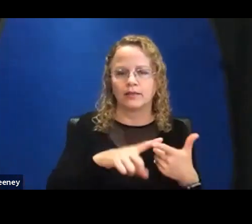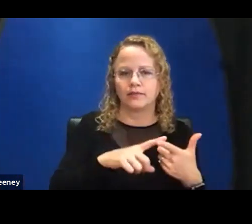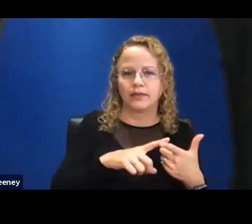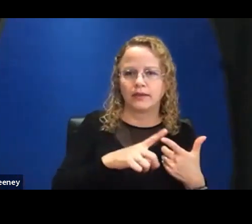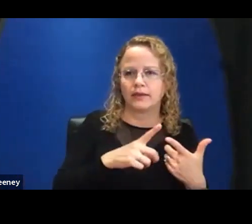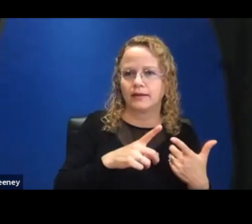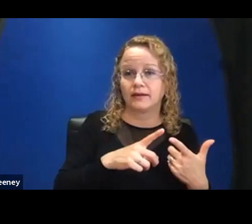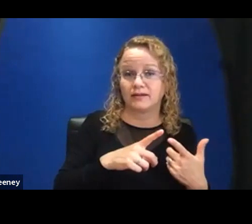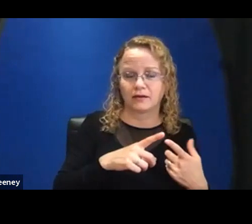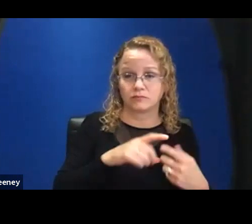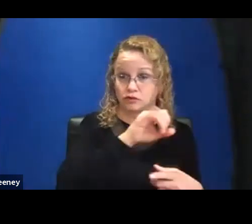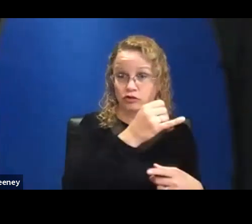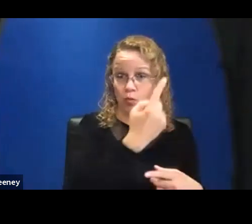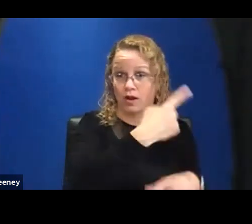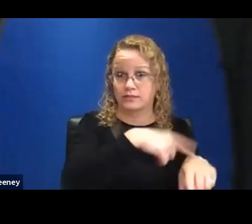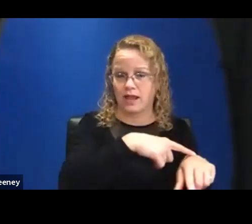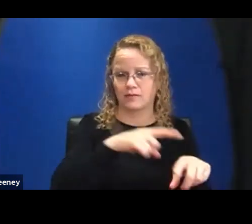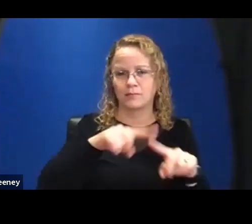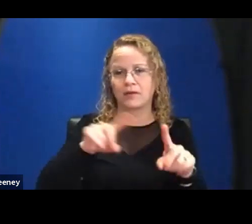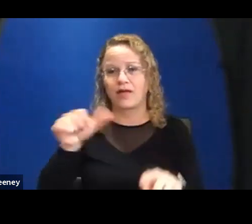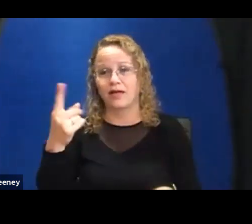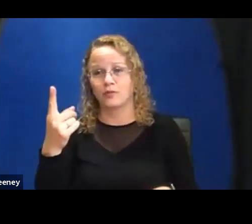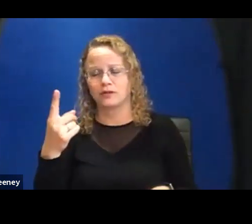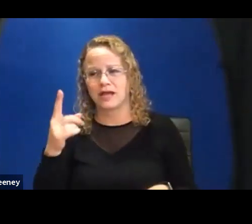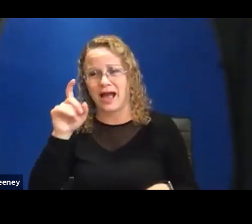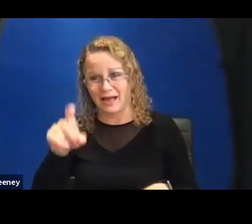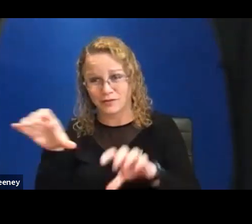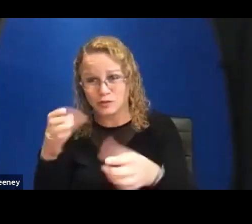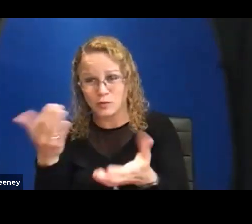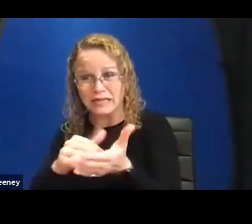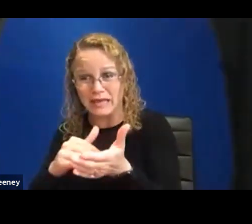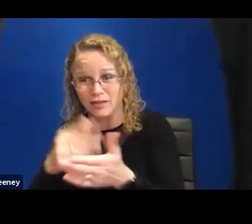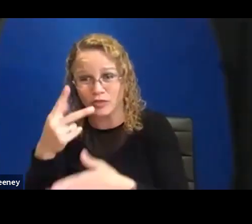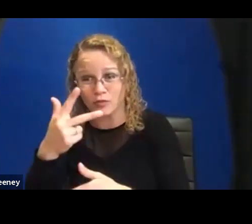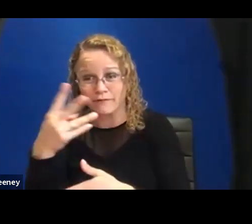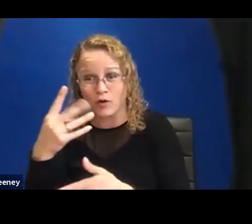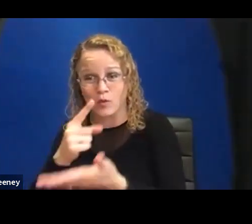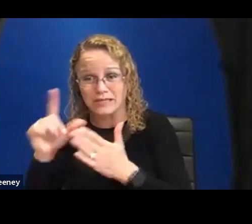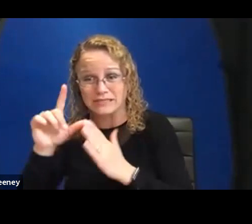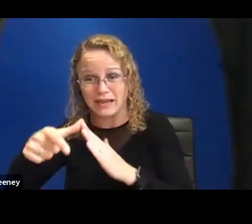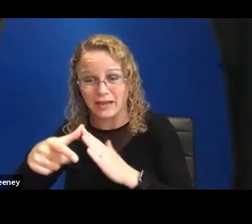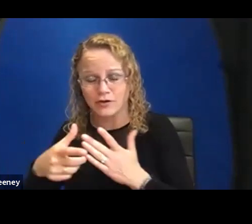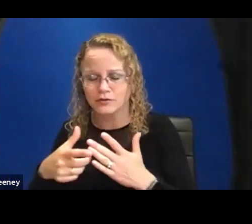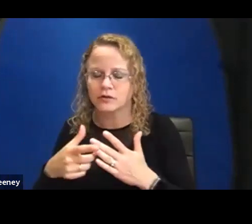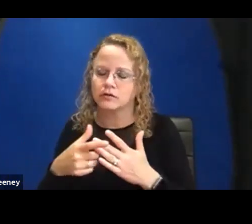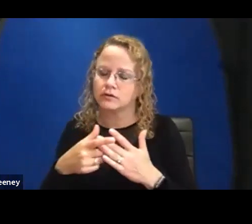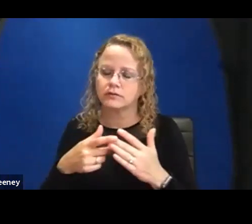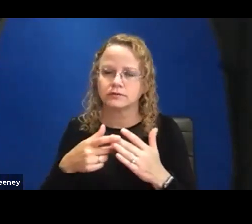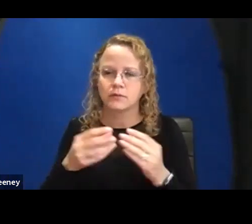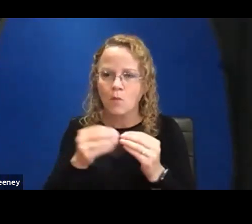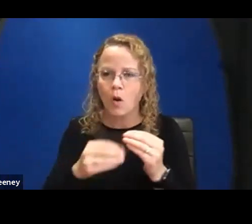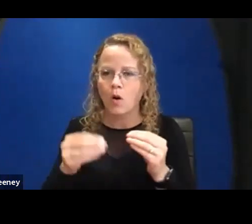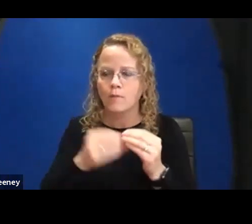I got to do this again 3 or 4 weeks later. So it's It's just layer after layer